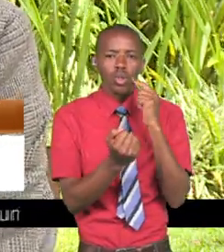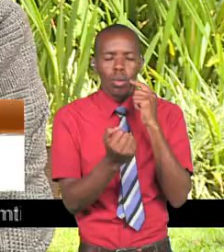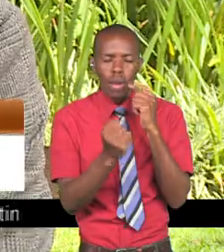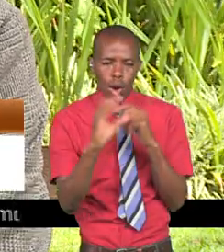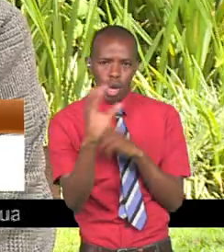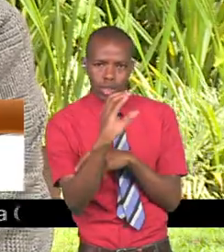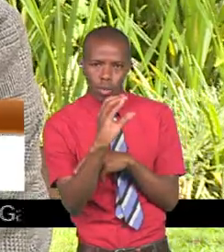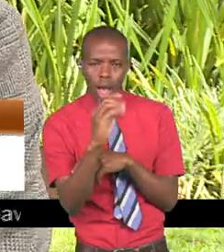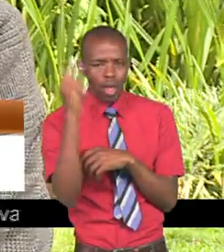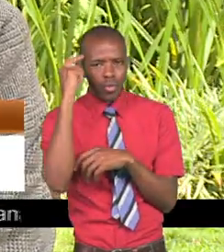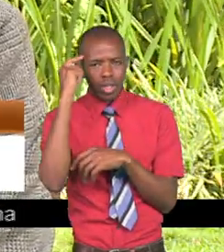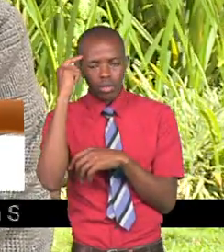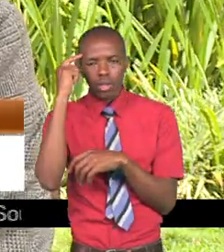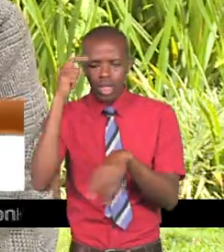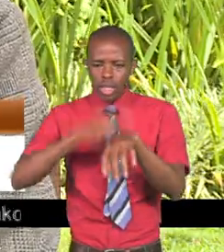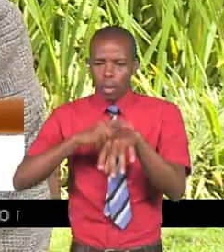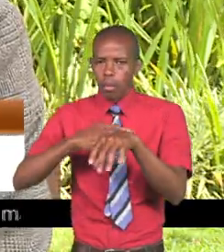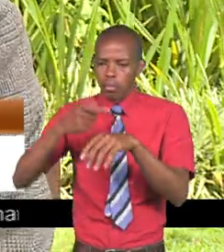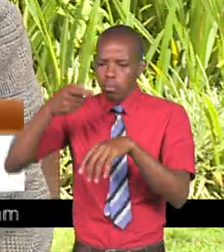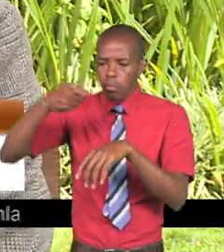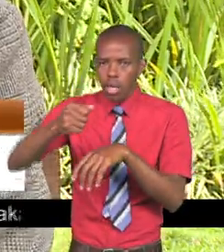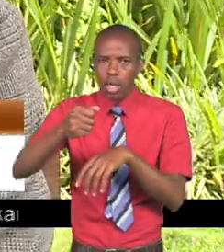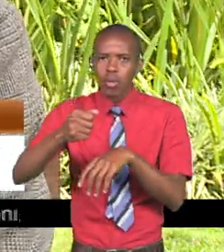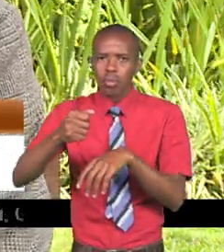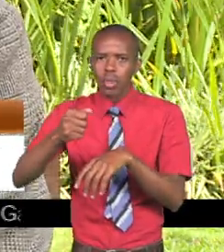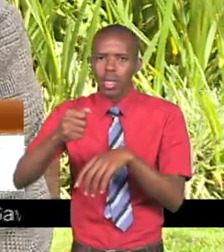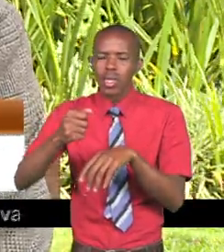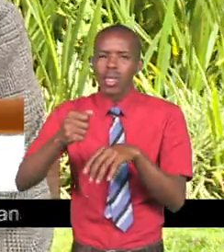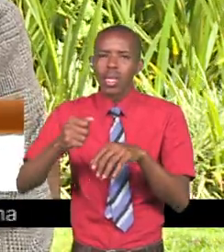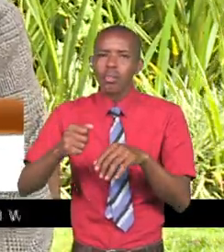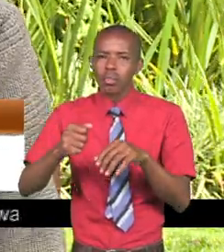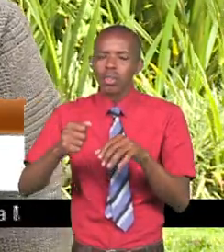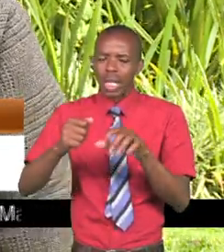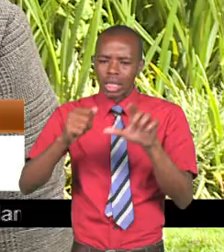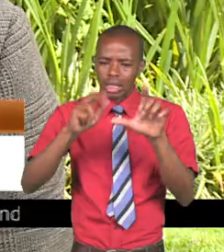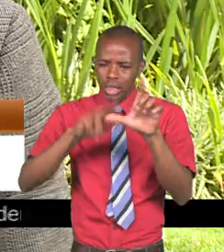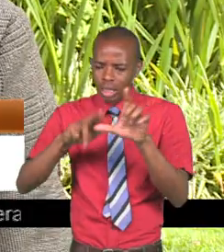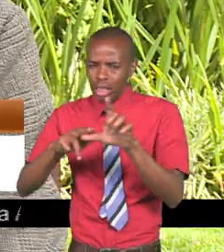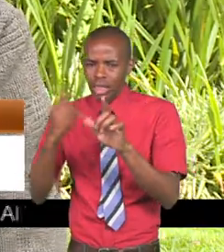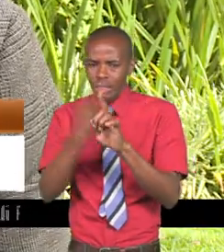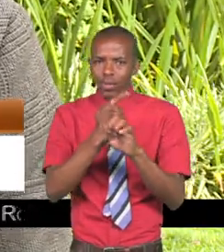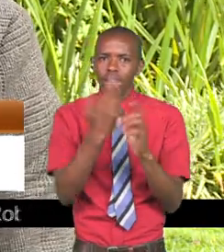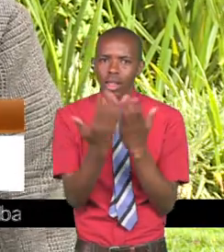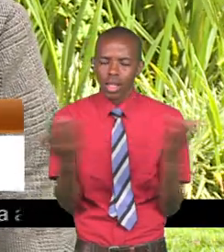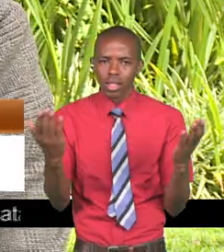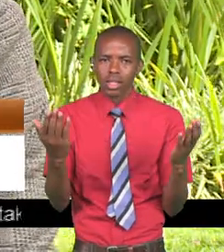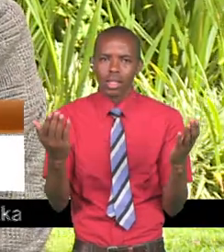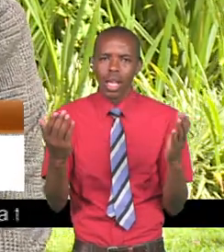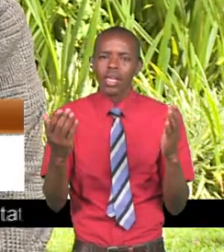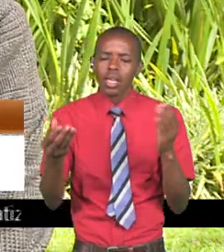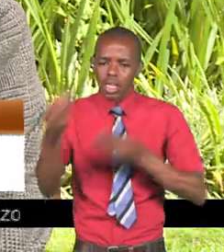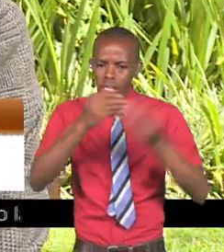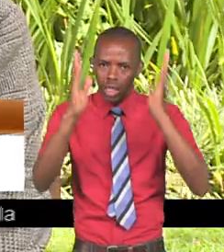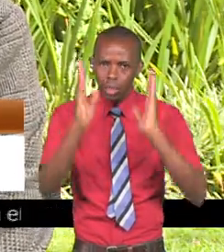customer. If you think about it, when you're buying, you know, some furniture for your house, you know, it's a much longer sales process